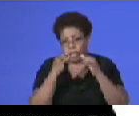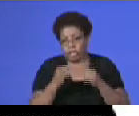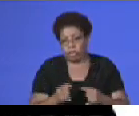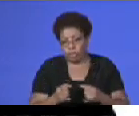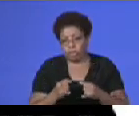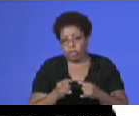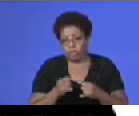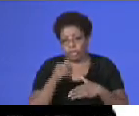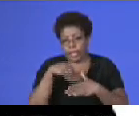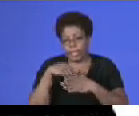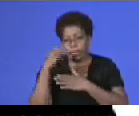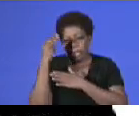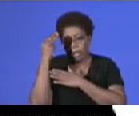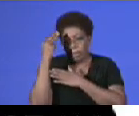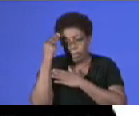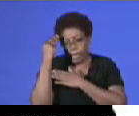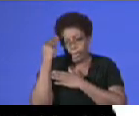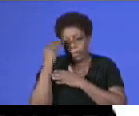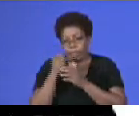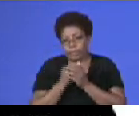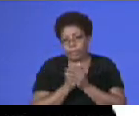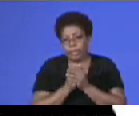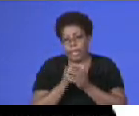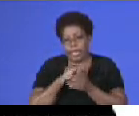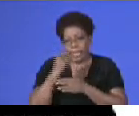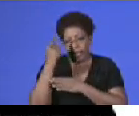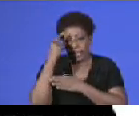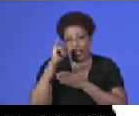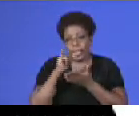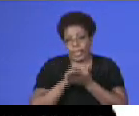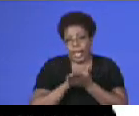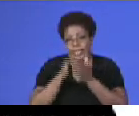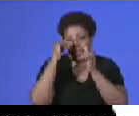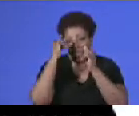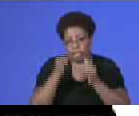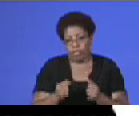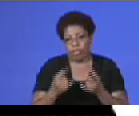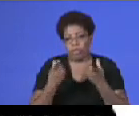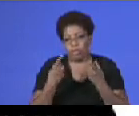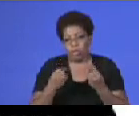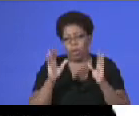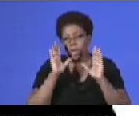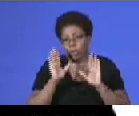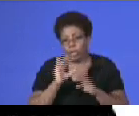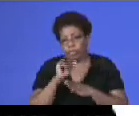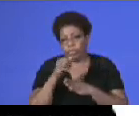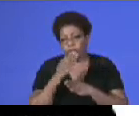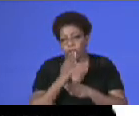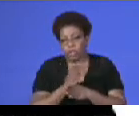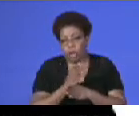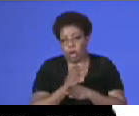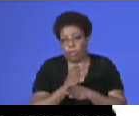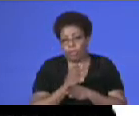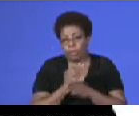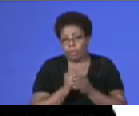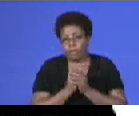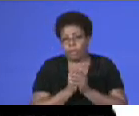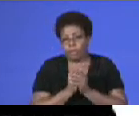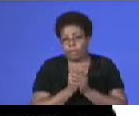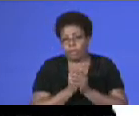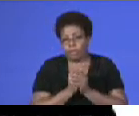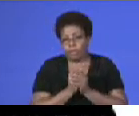in mind, and I think that individual will do an excellent job as a senior minister.